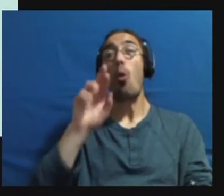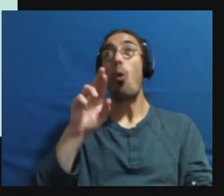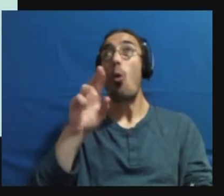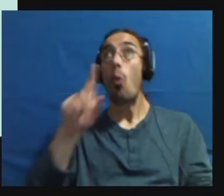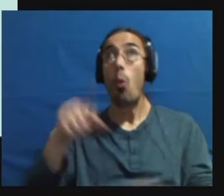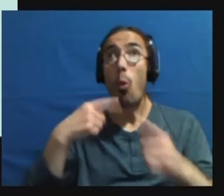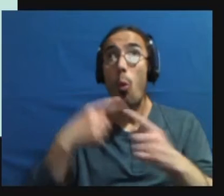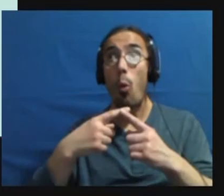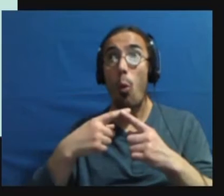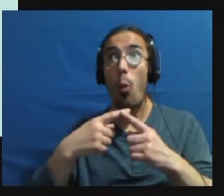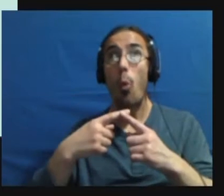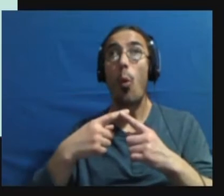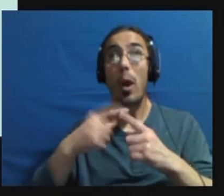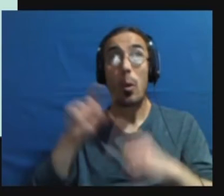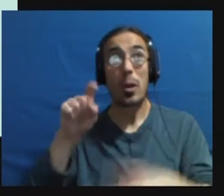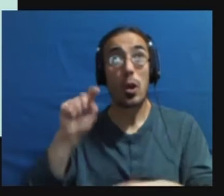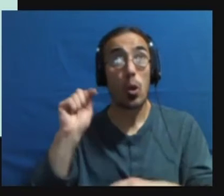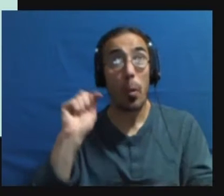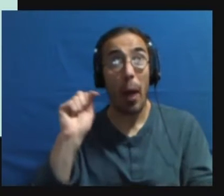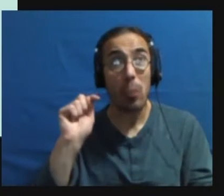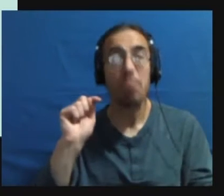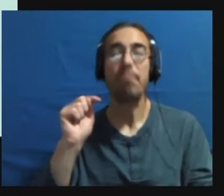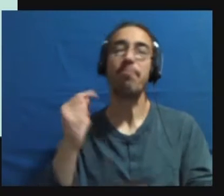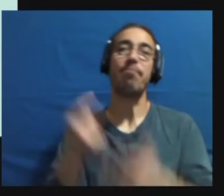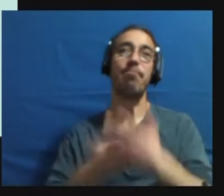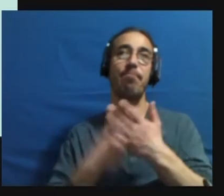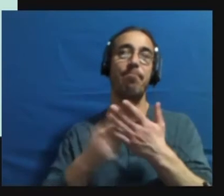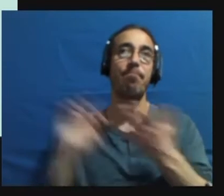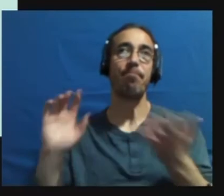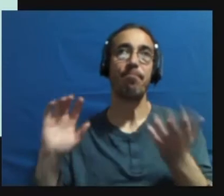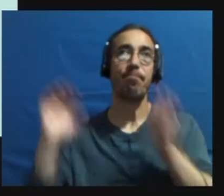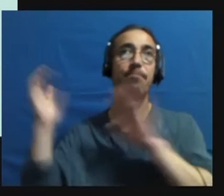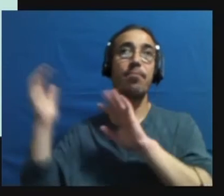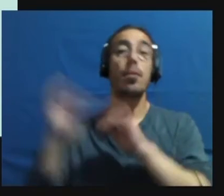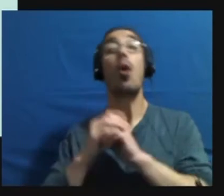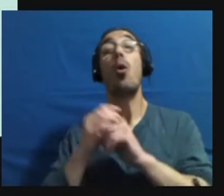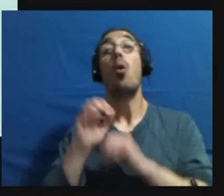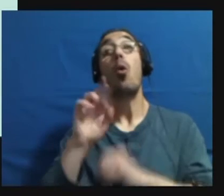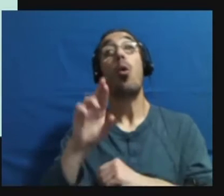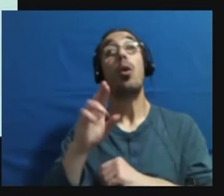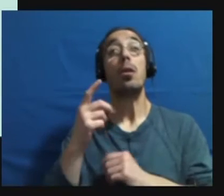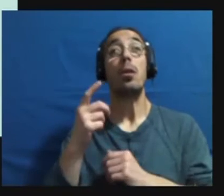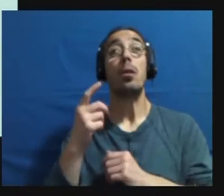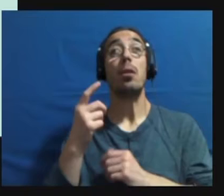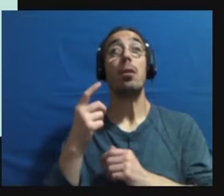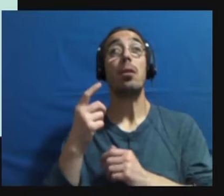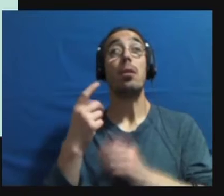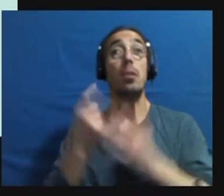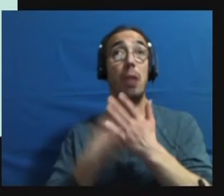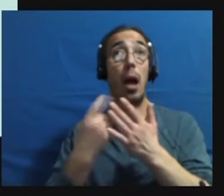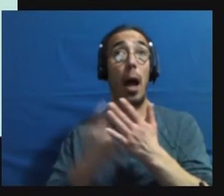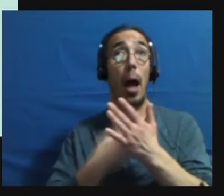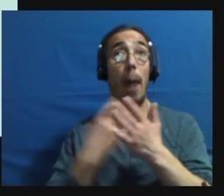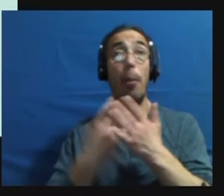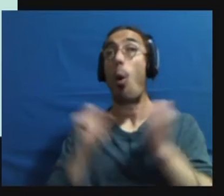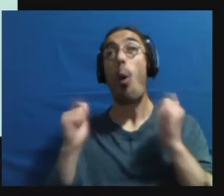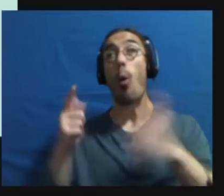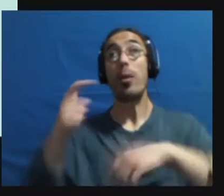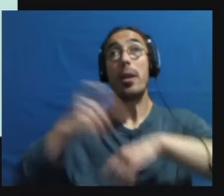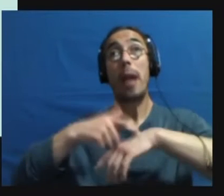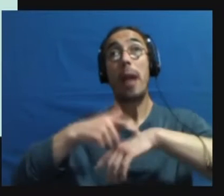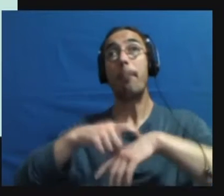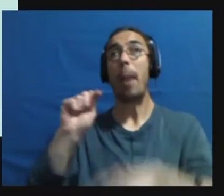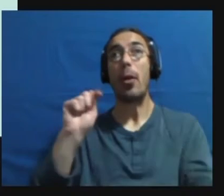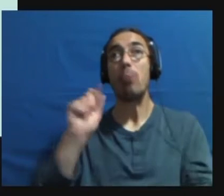is telling them that they need to go. It might also take form in going to the bathroom all the time because we're